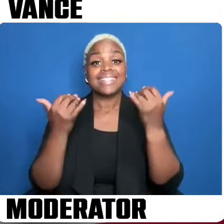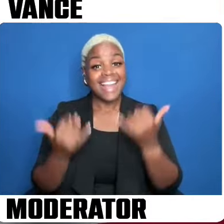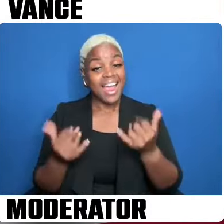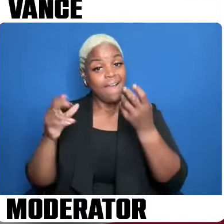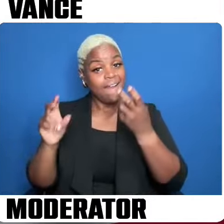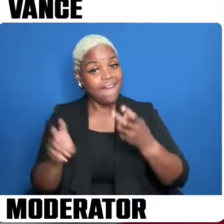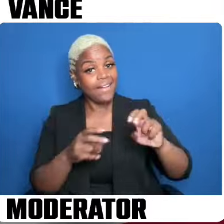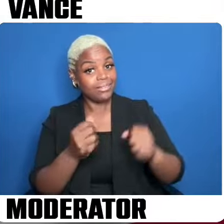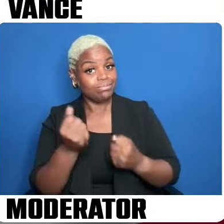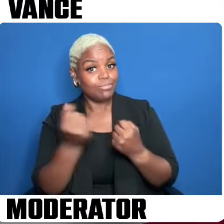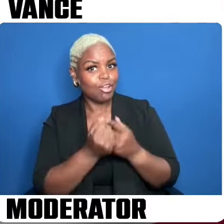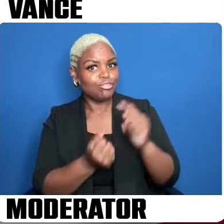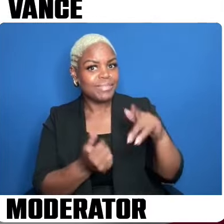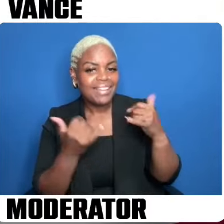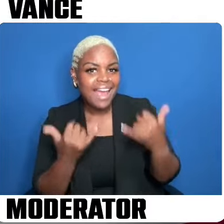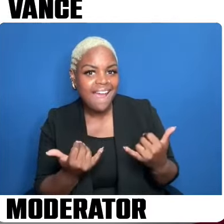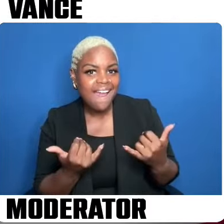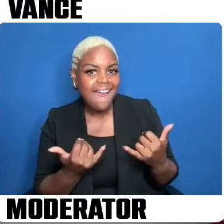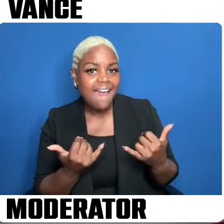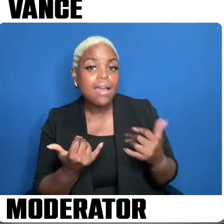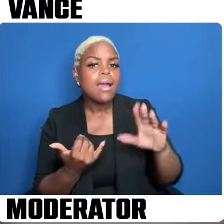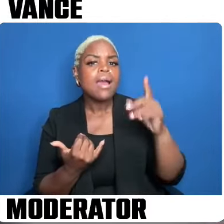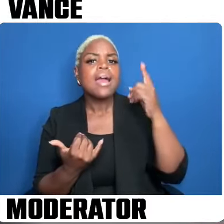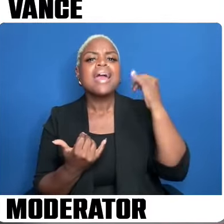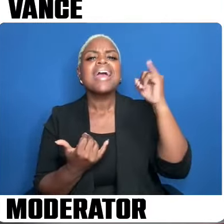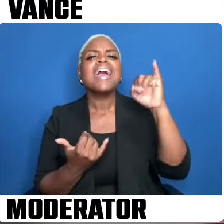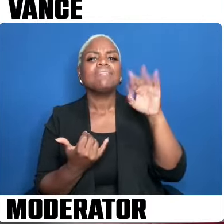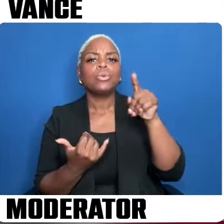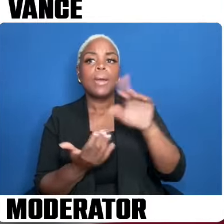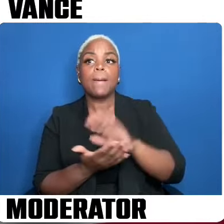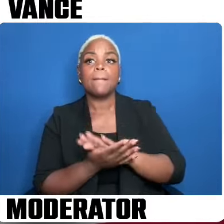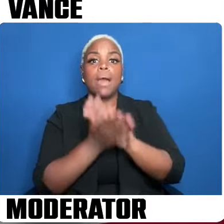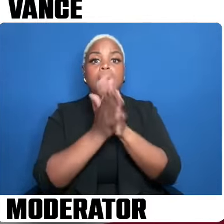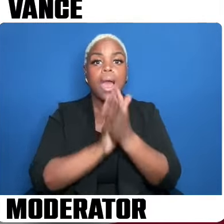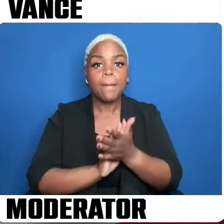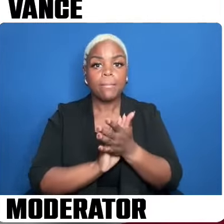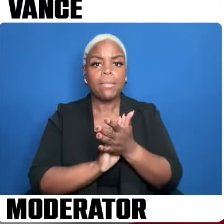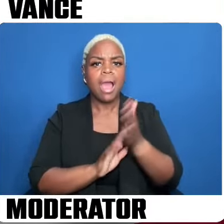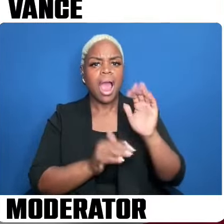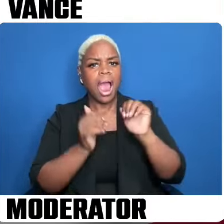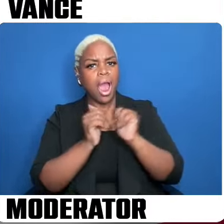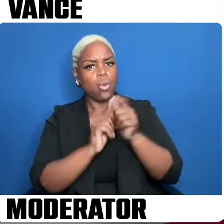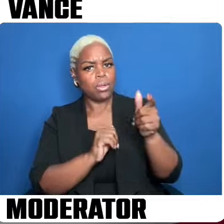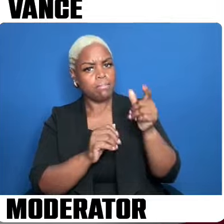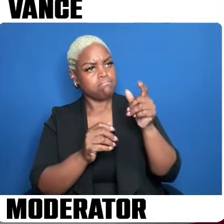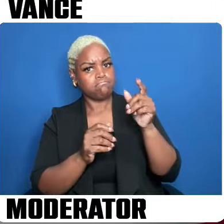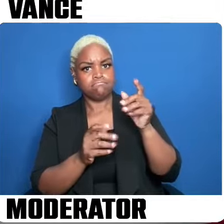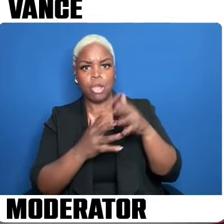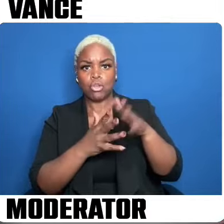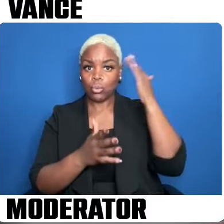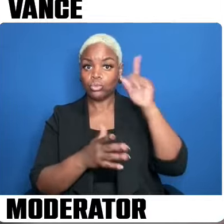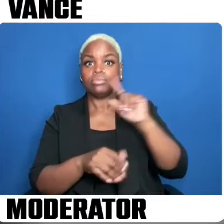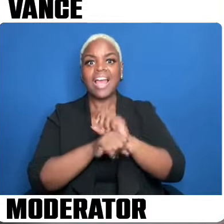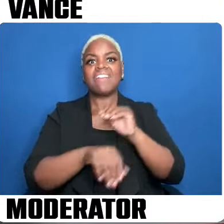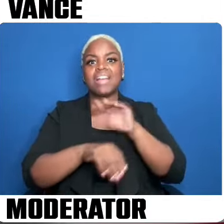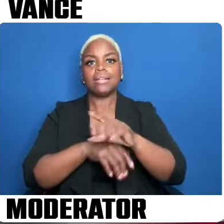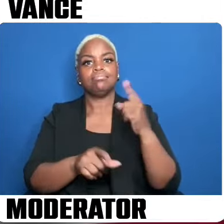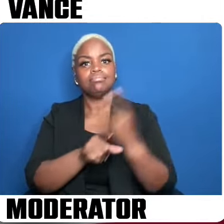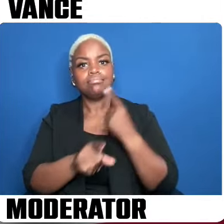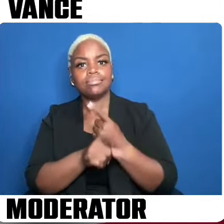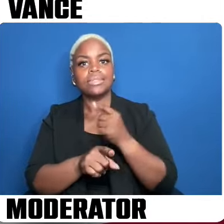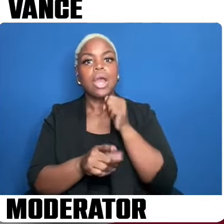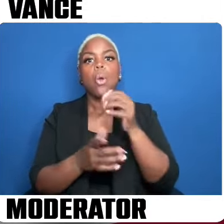hear and not just the advice he wants to hear? You have 2 minutes. Well, first of all, Margaret, because I've always been open. And sometimes, of course, I've